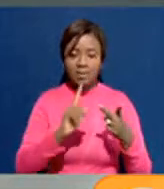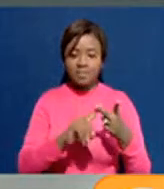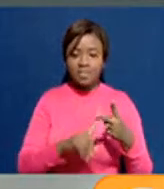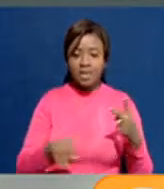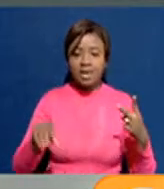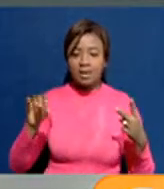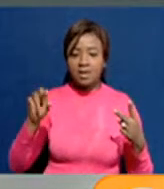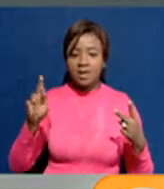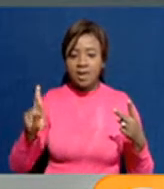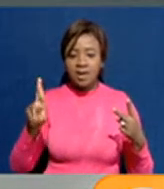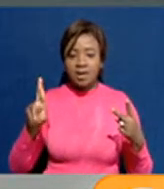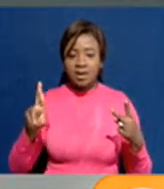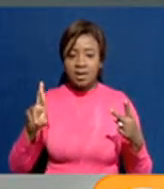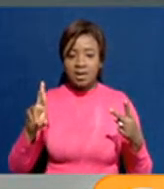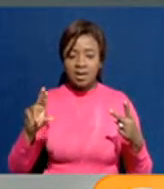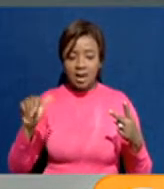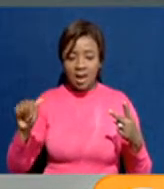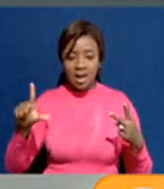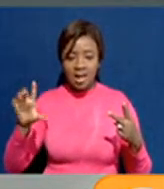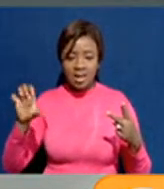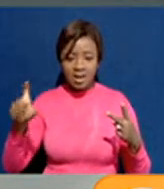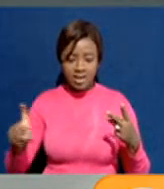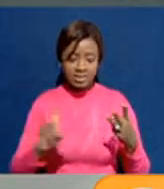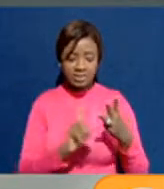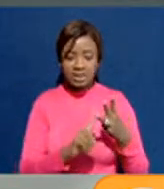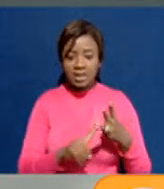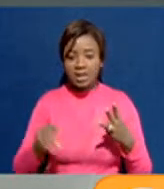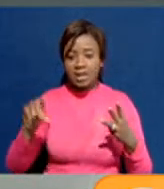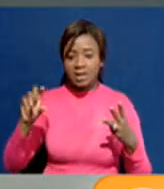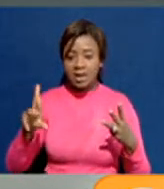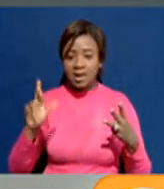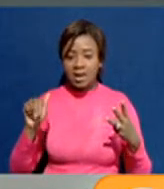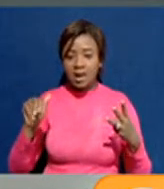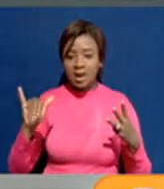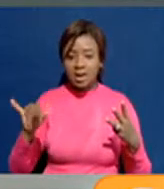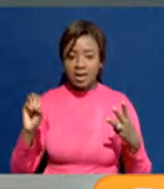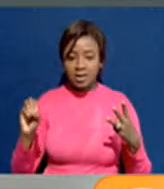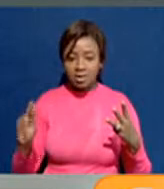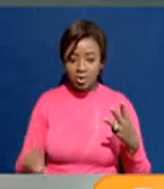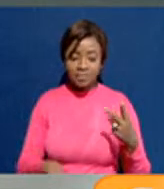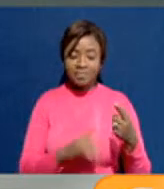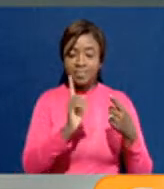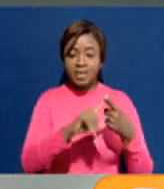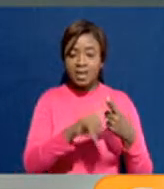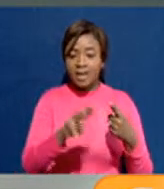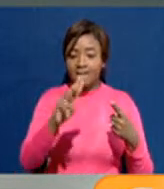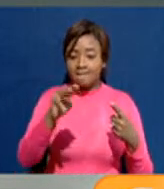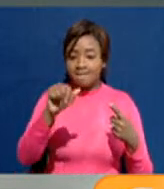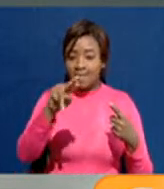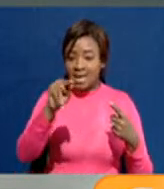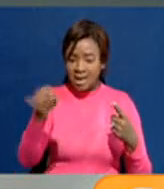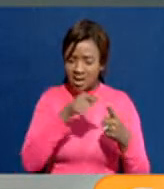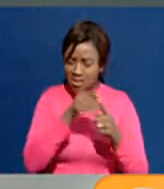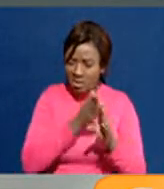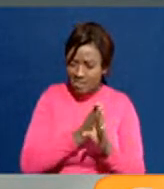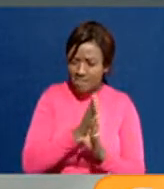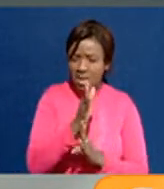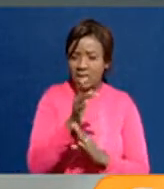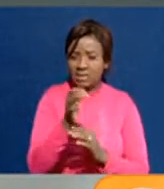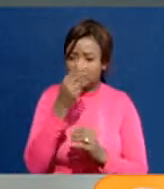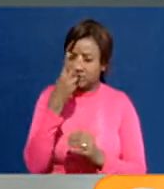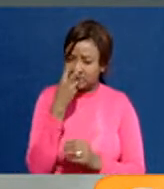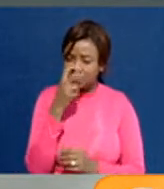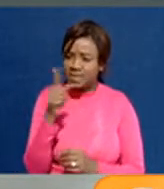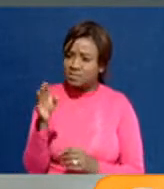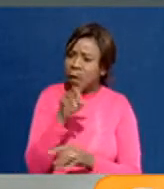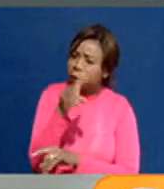Nyakerario, appeared 3 weeks after the case was adjourned. Maina Uchogo, the main suspect, had a difficult time explaining where